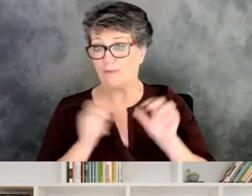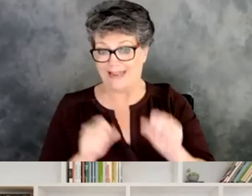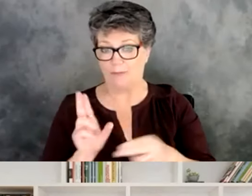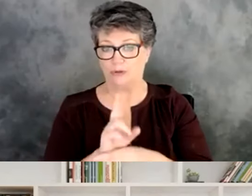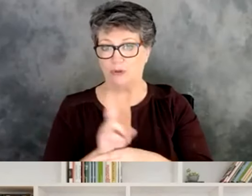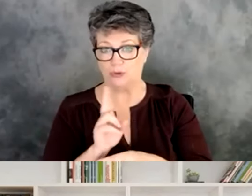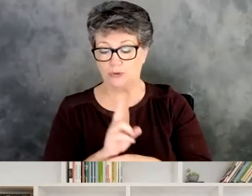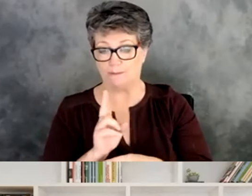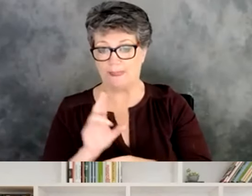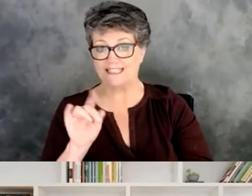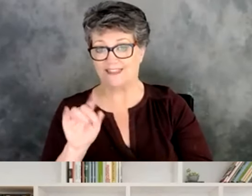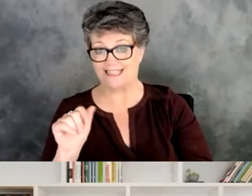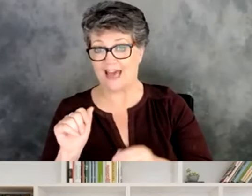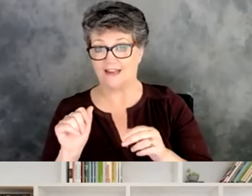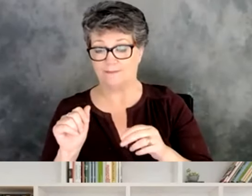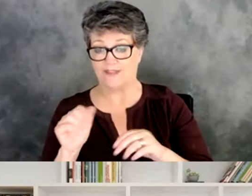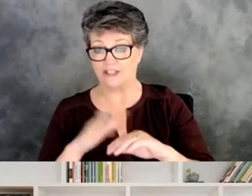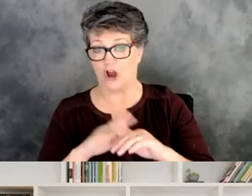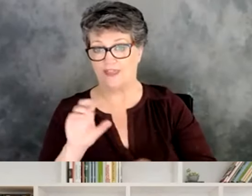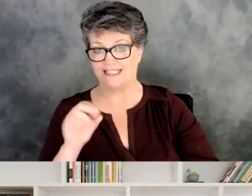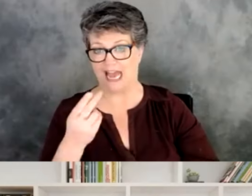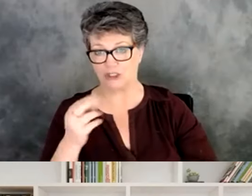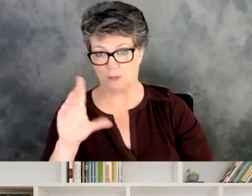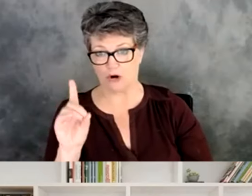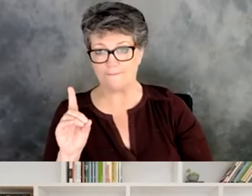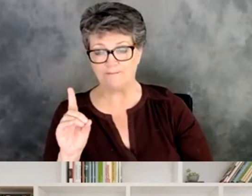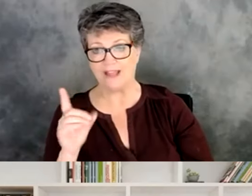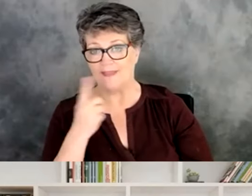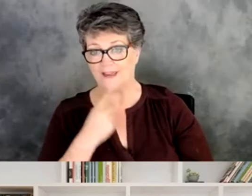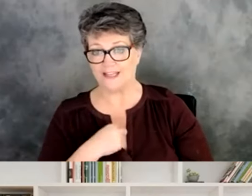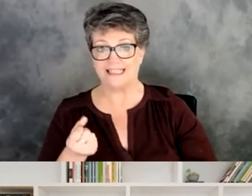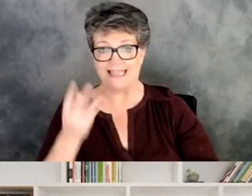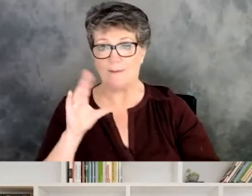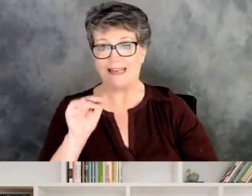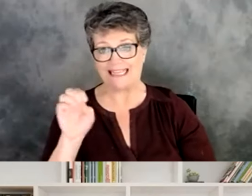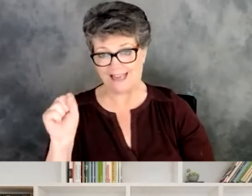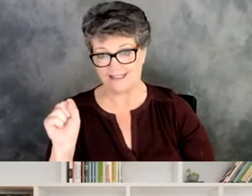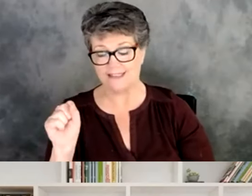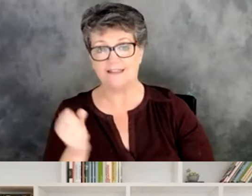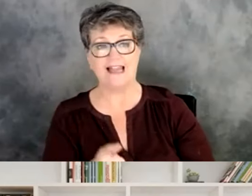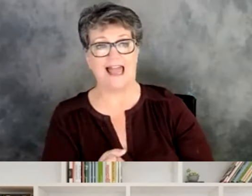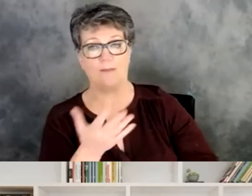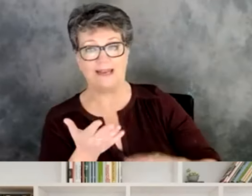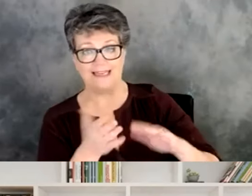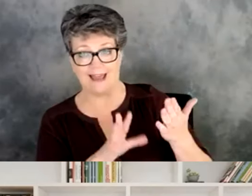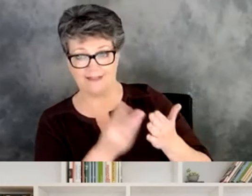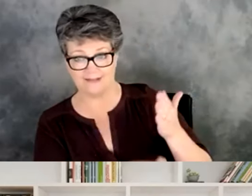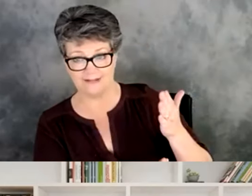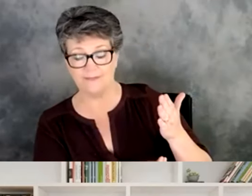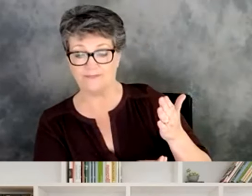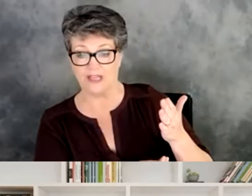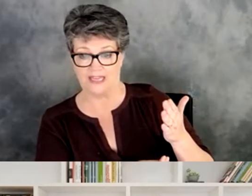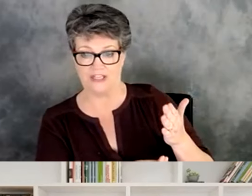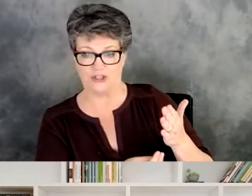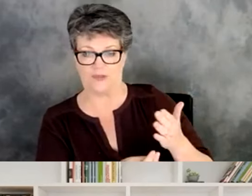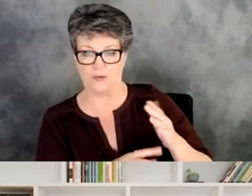utilize is the data that's available on the dashboard, which tells us how many cases and how many deaths. So that's when we pulled the